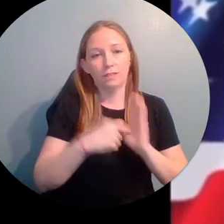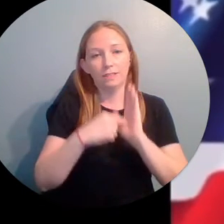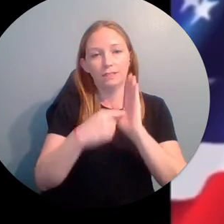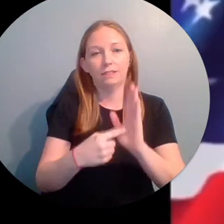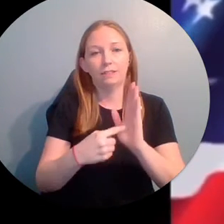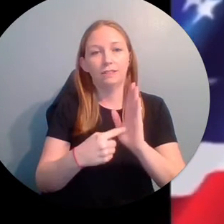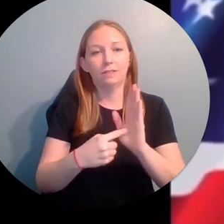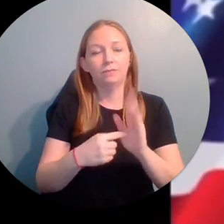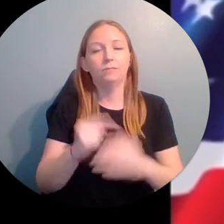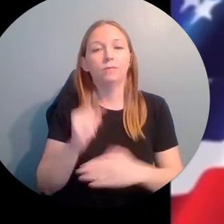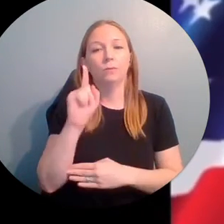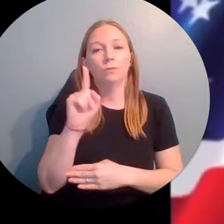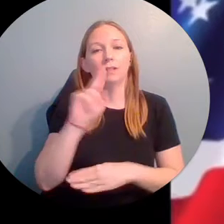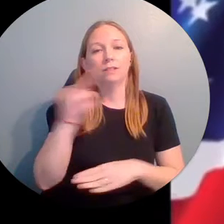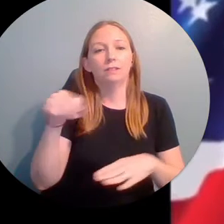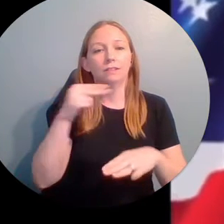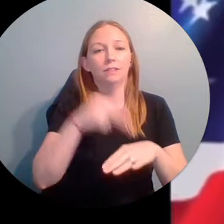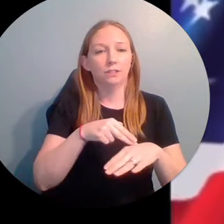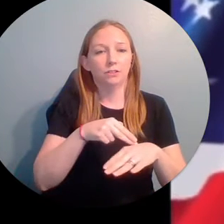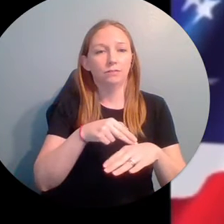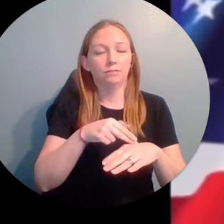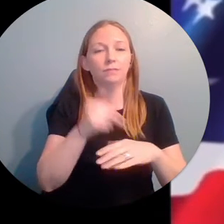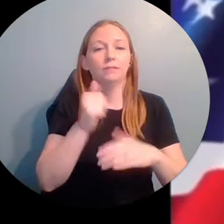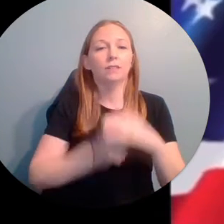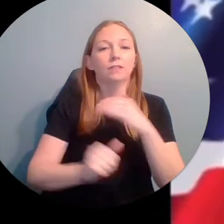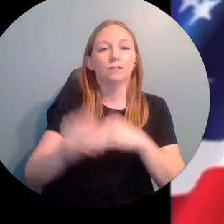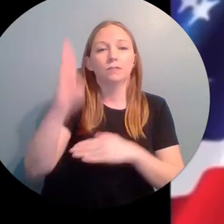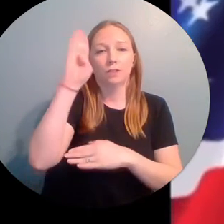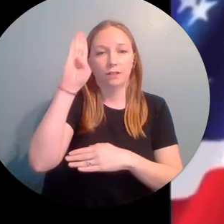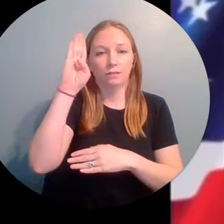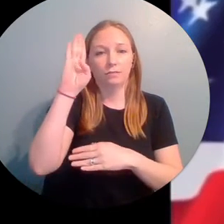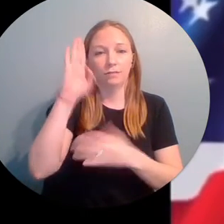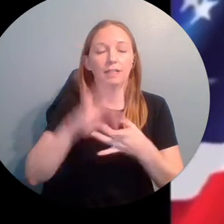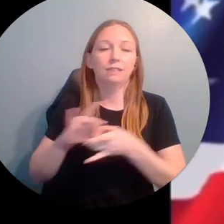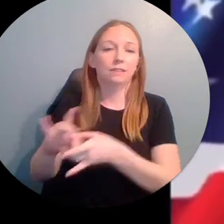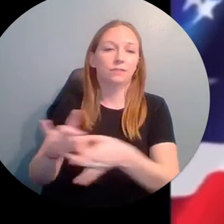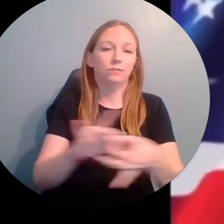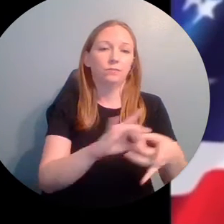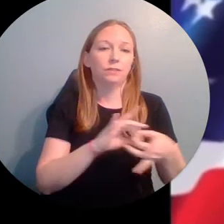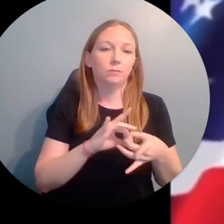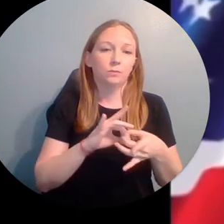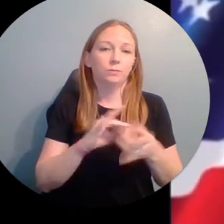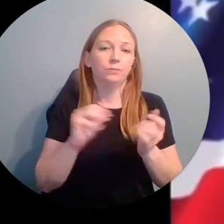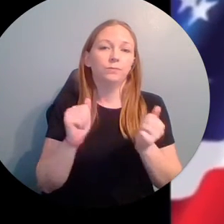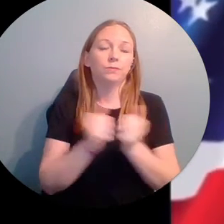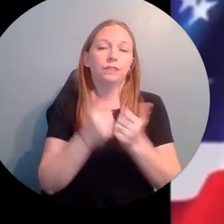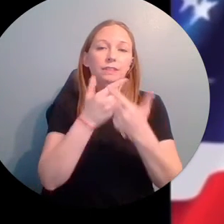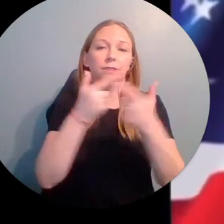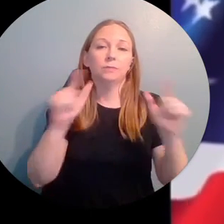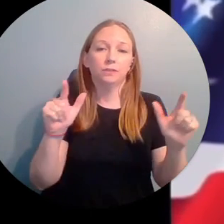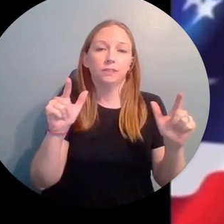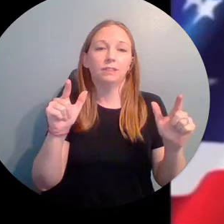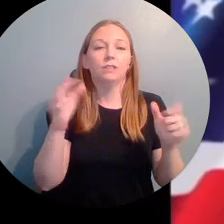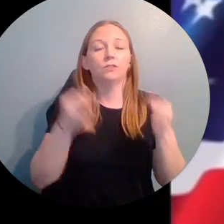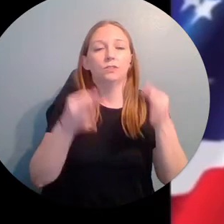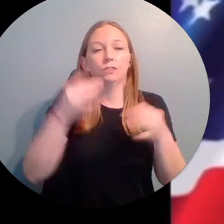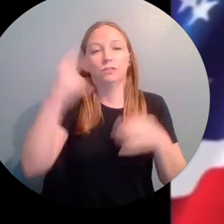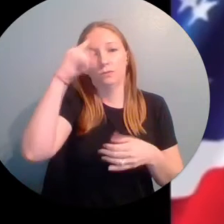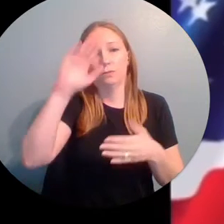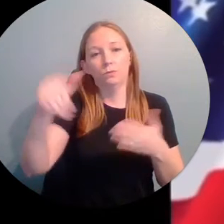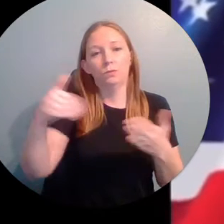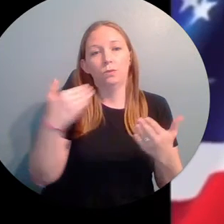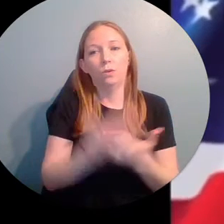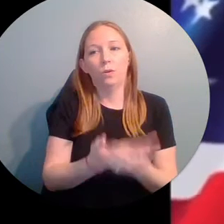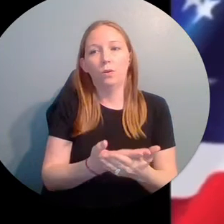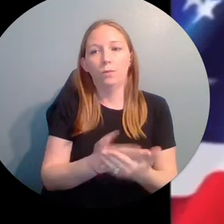stands, one nation, under God, indivisible, with liberty and justice for all.